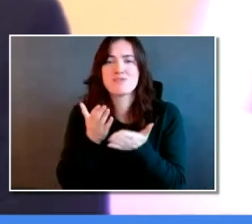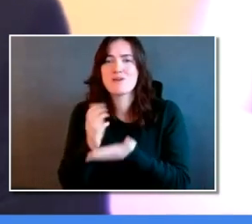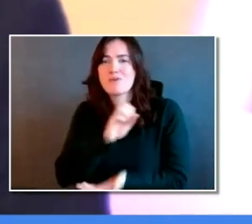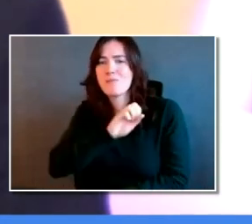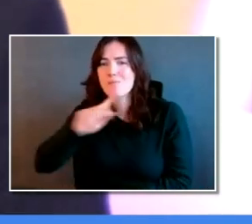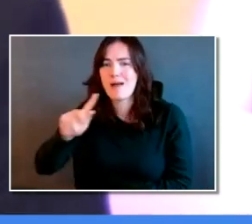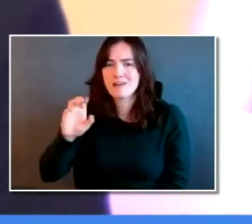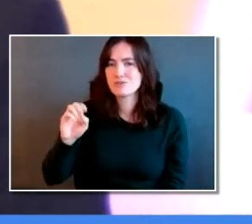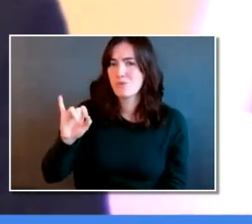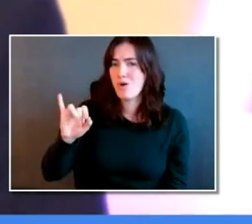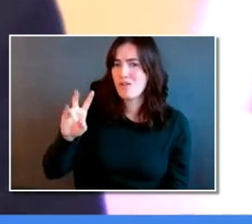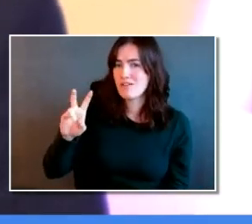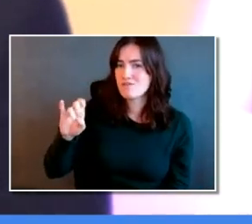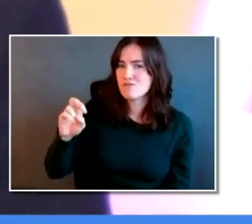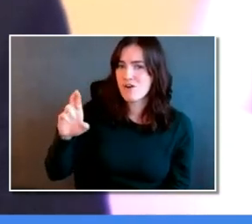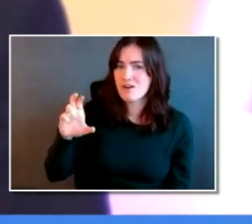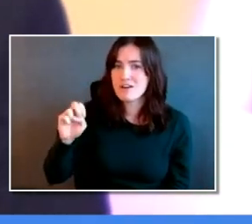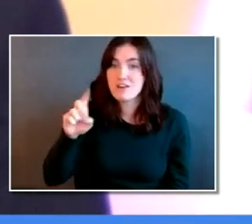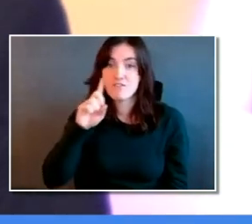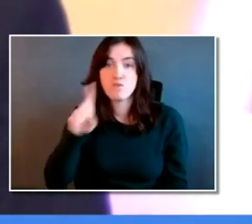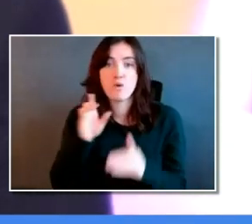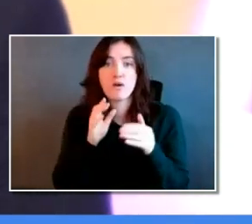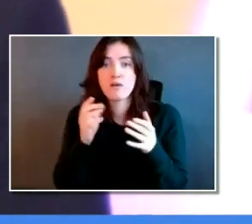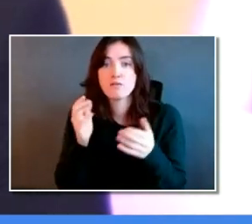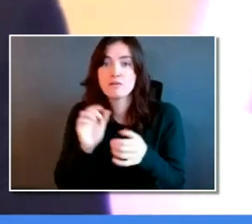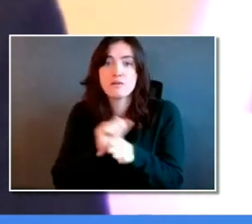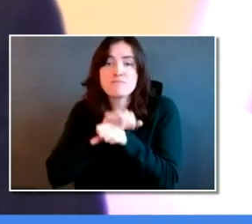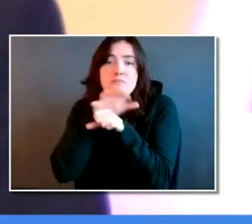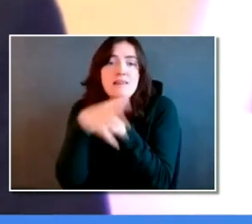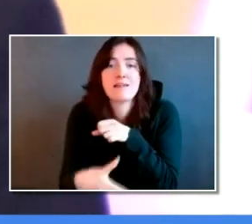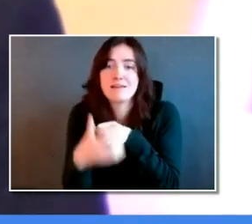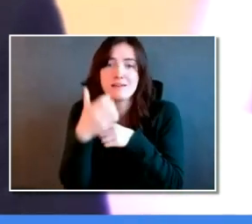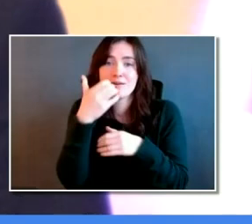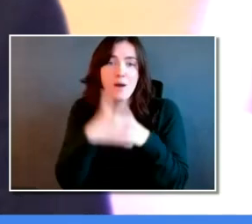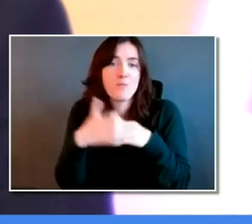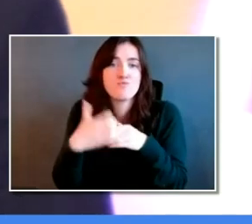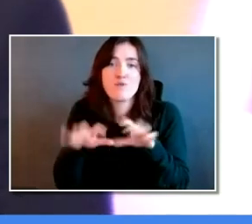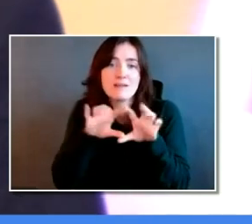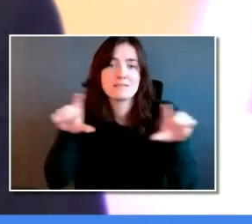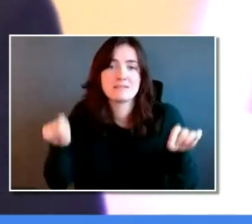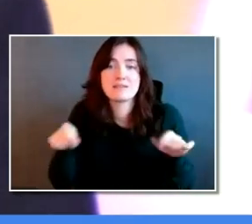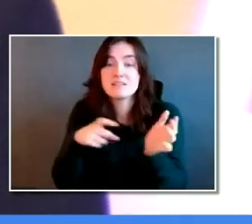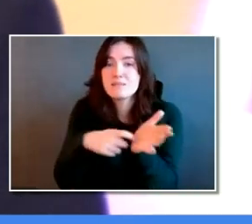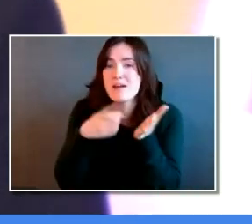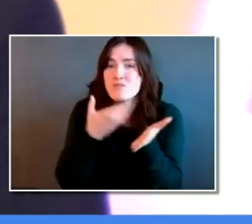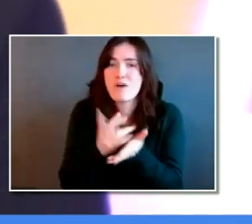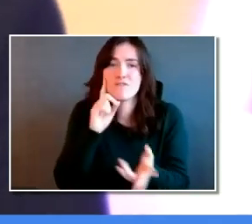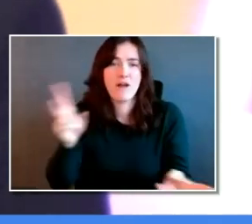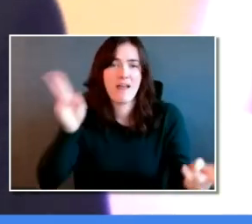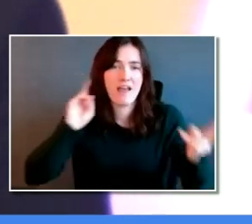breadsticks, demanding the right to get their hair cut, demanding the right to go bowling,